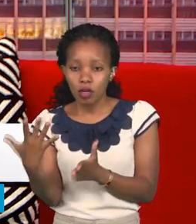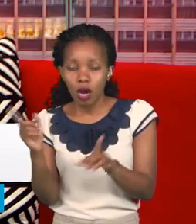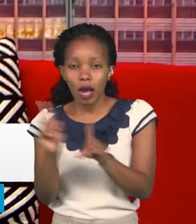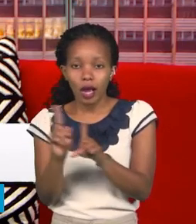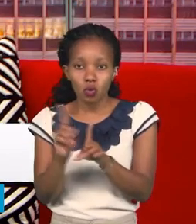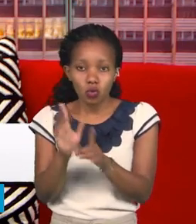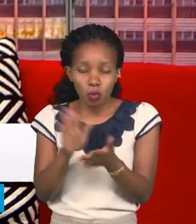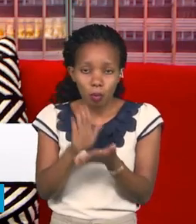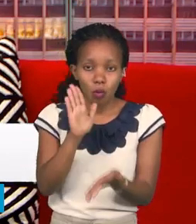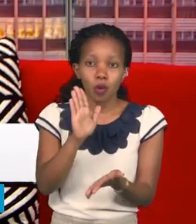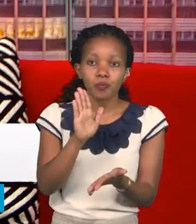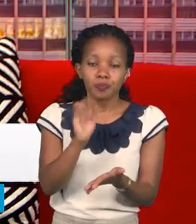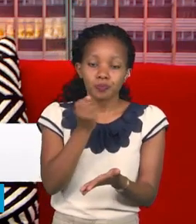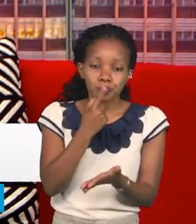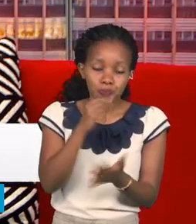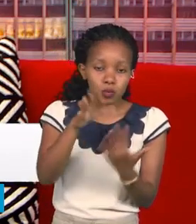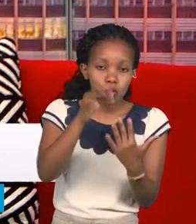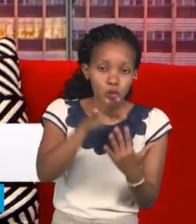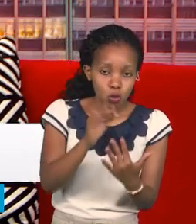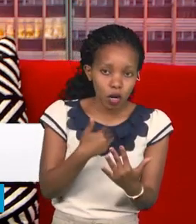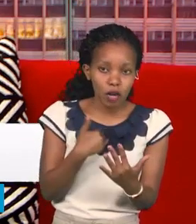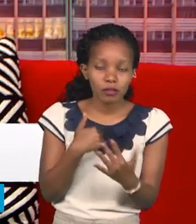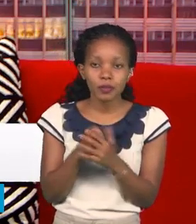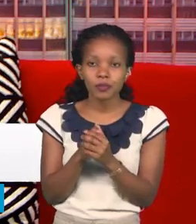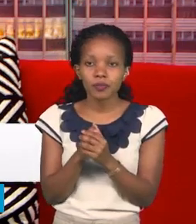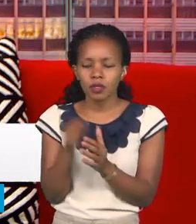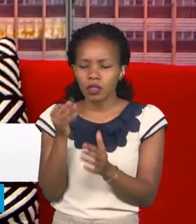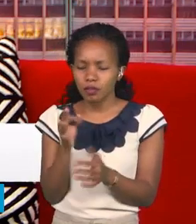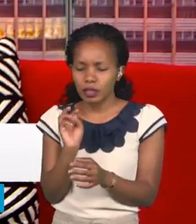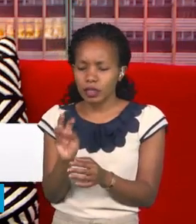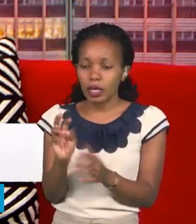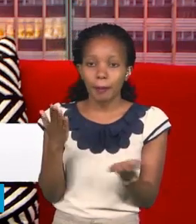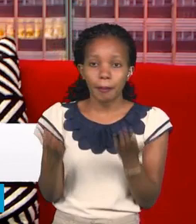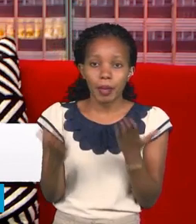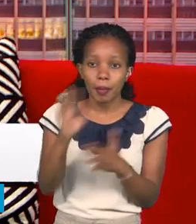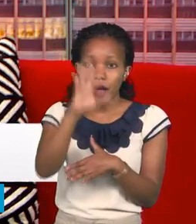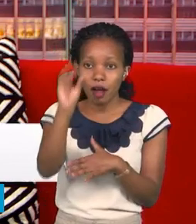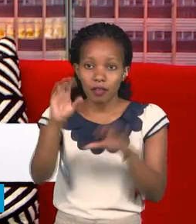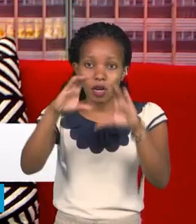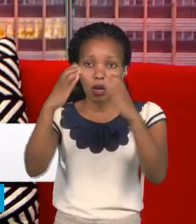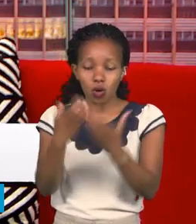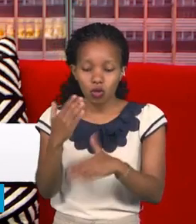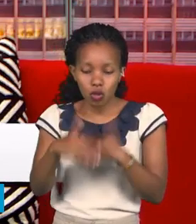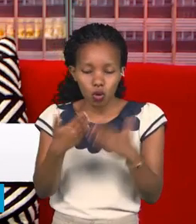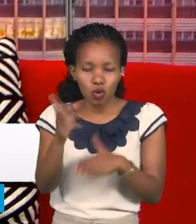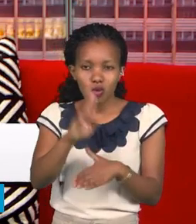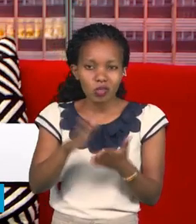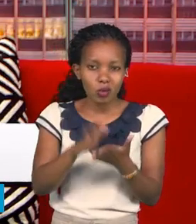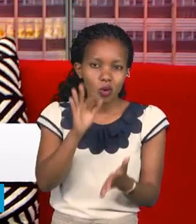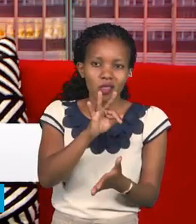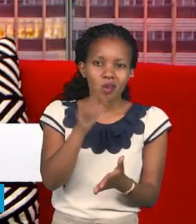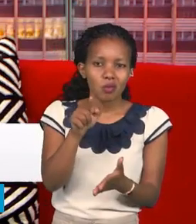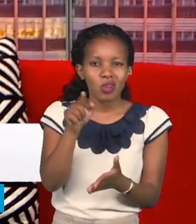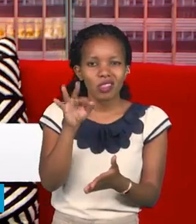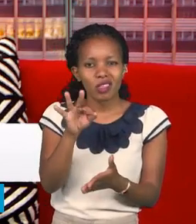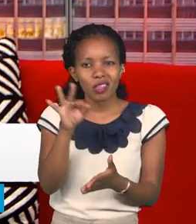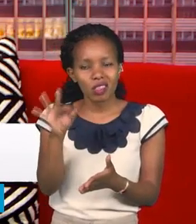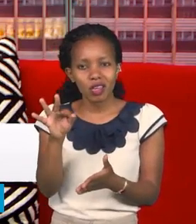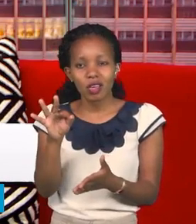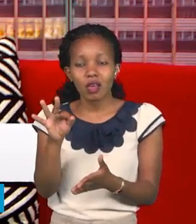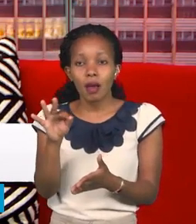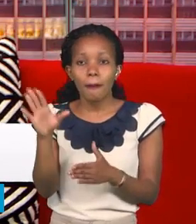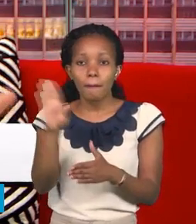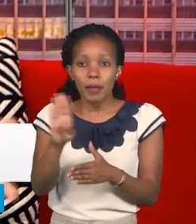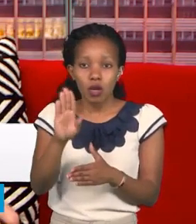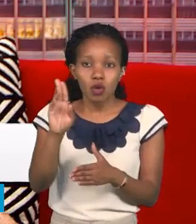of the treatment options available? Mm-hmm. Now, at present, if you see, Africa as a continent spends about more than like $3.5 billion